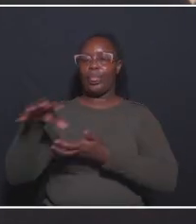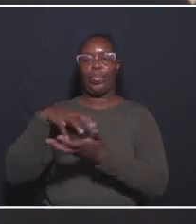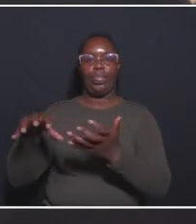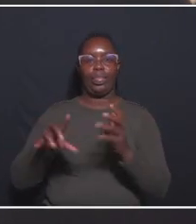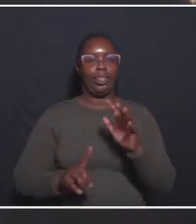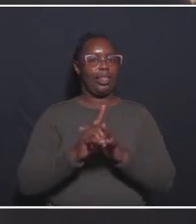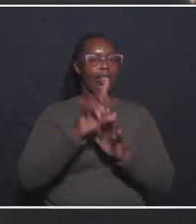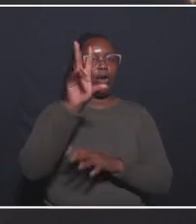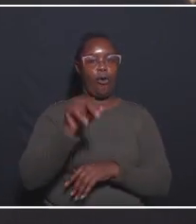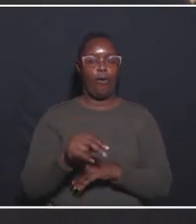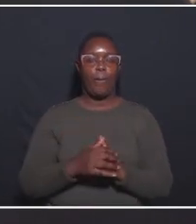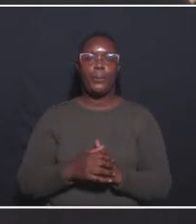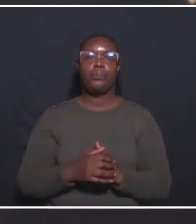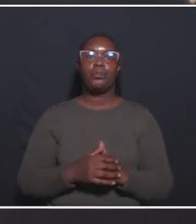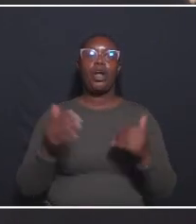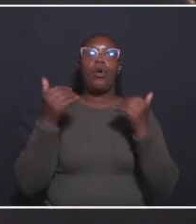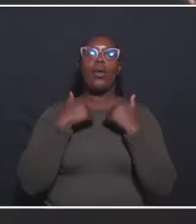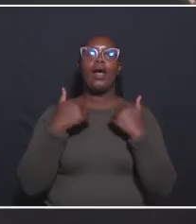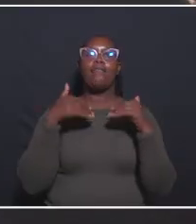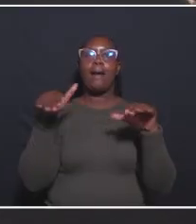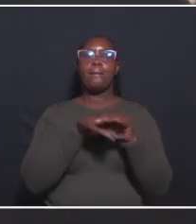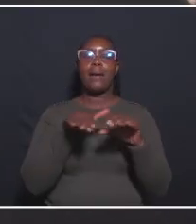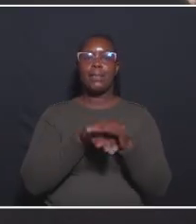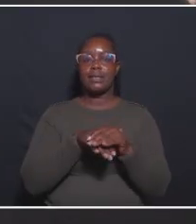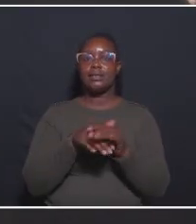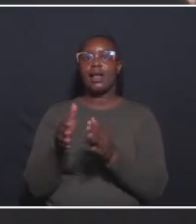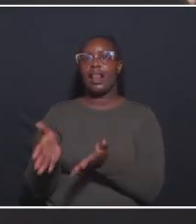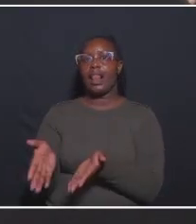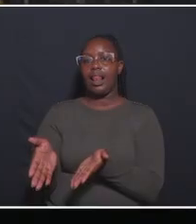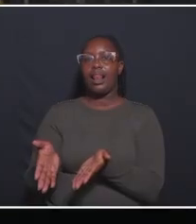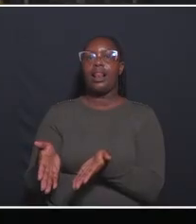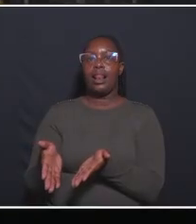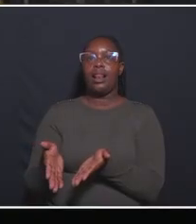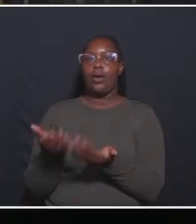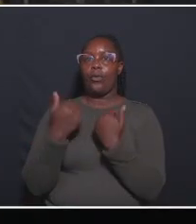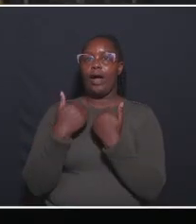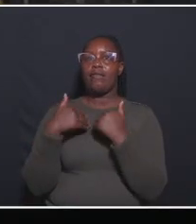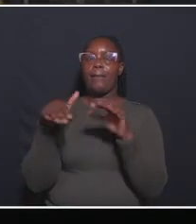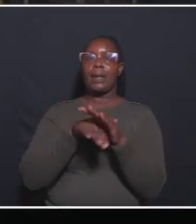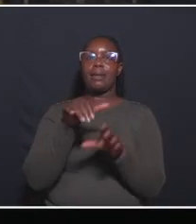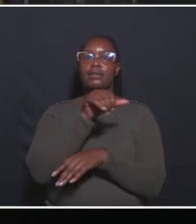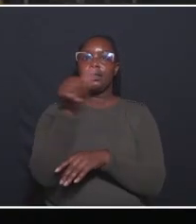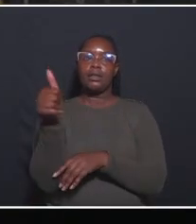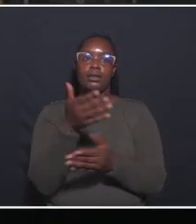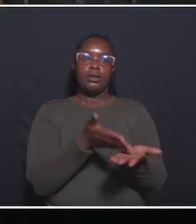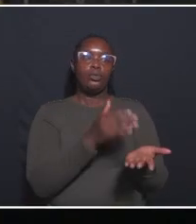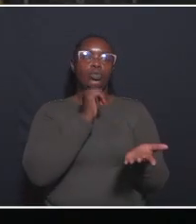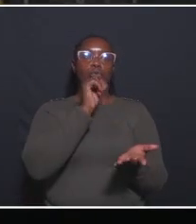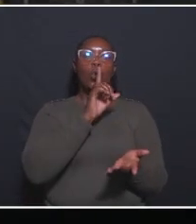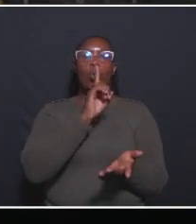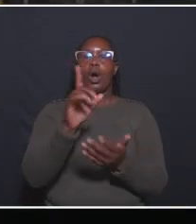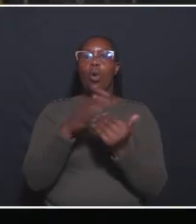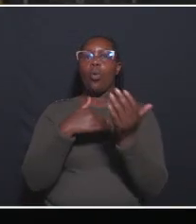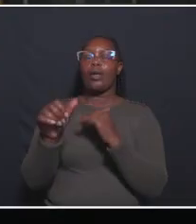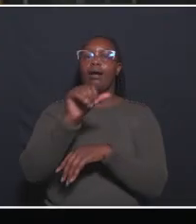Yeah, so we do have our members here. We do have other members. I'm not sure if some were able